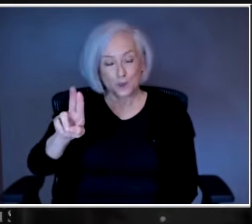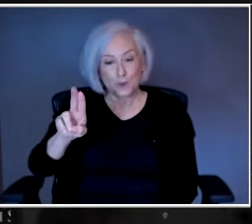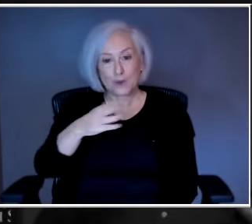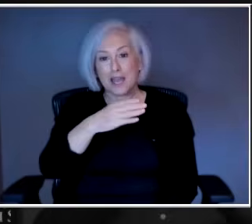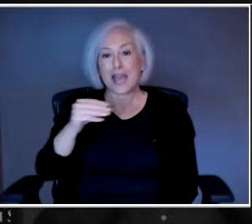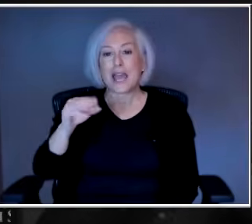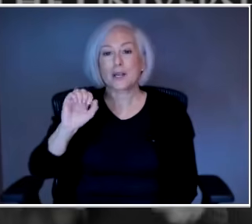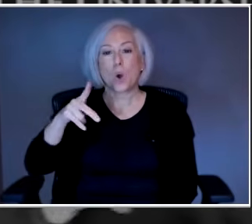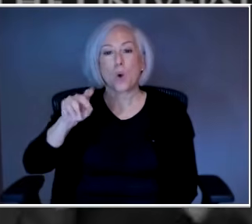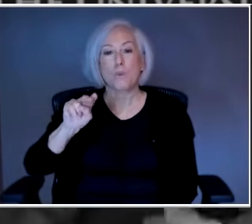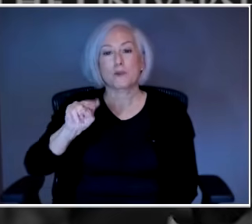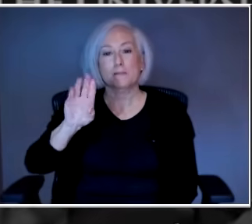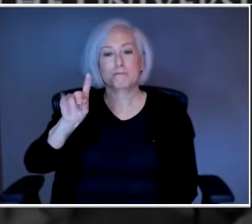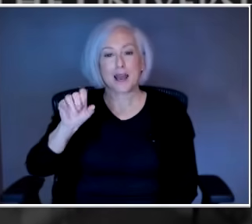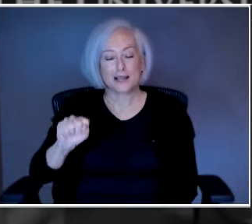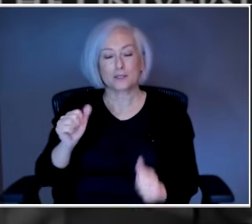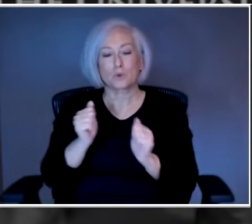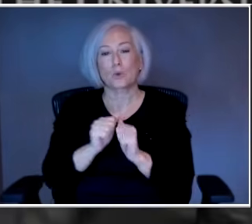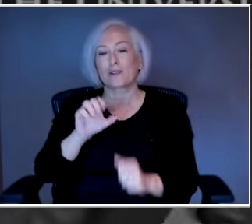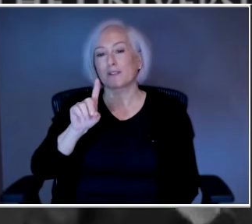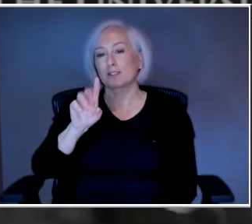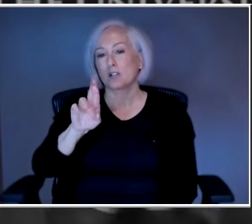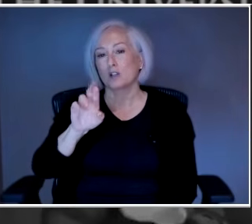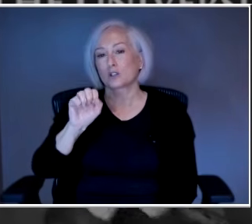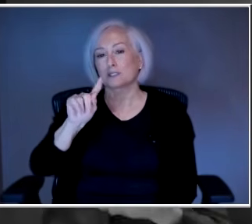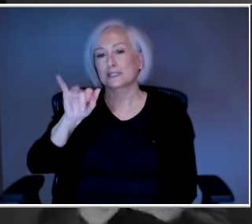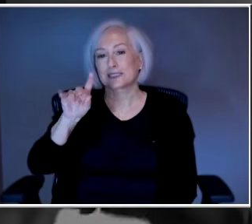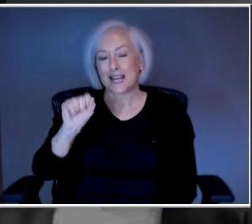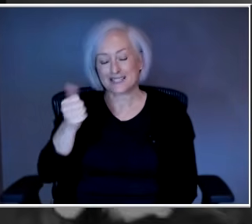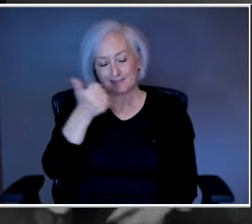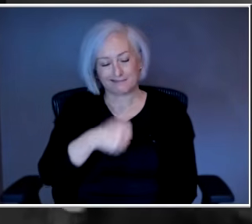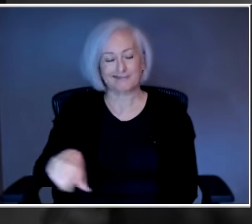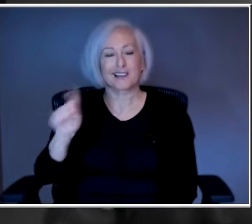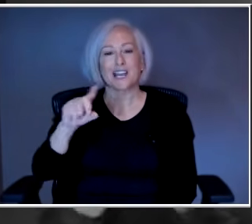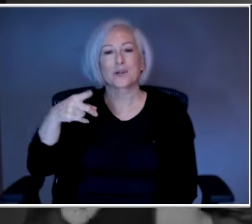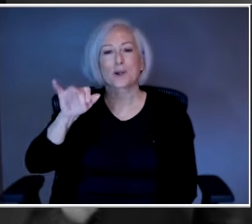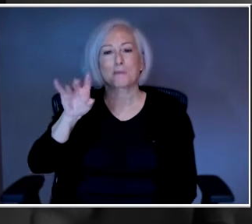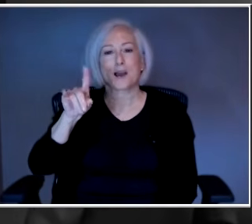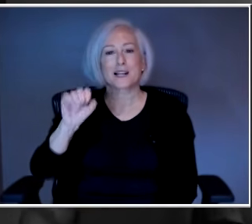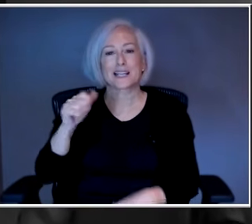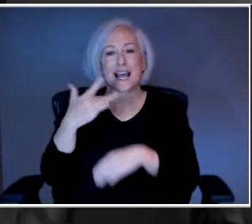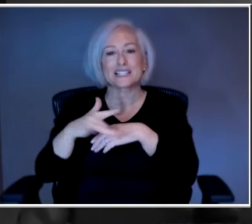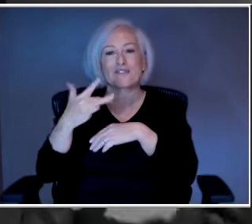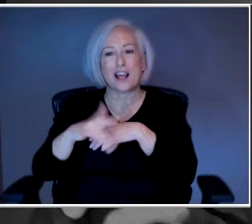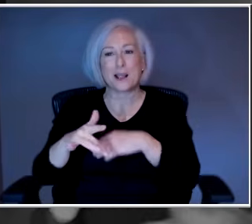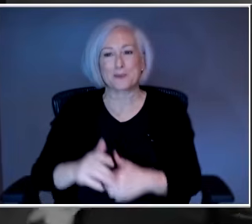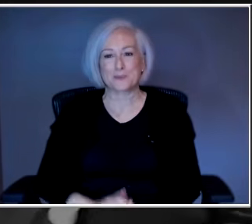Dr. Stites podcast. Now, everywhere podcasts are available.